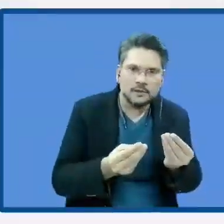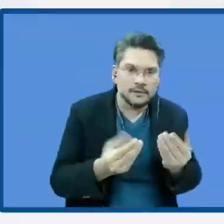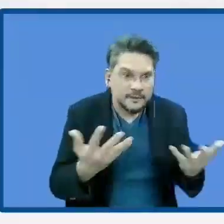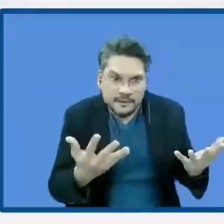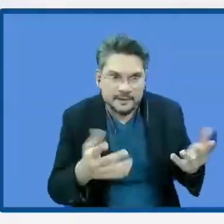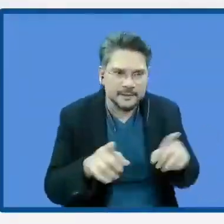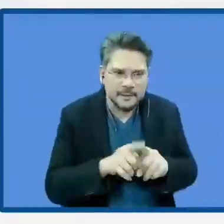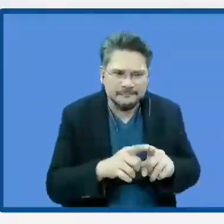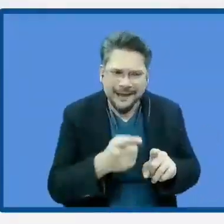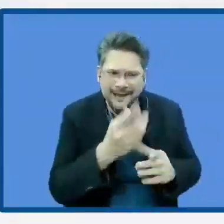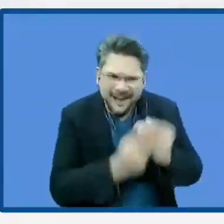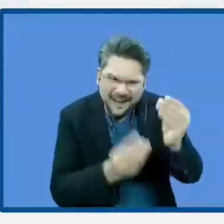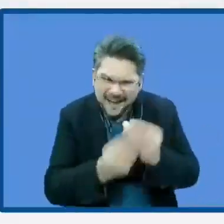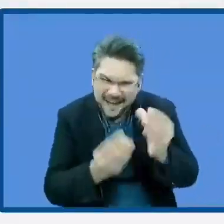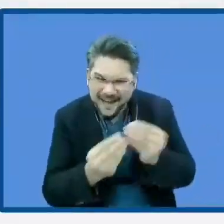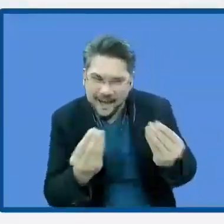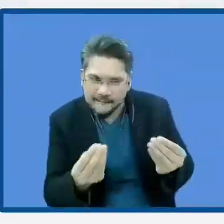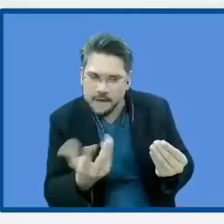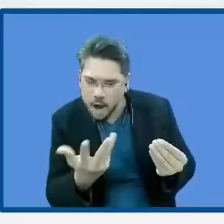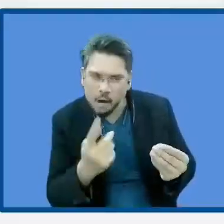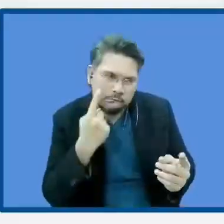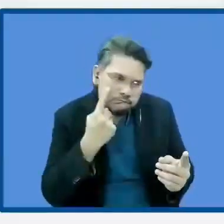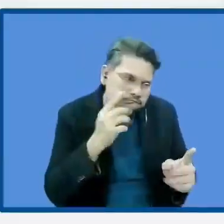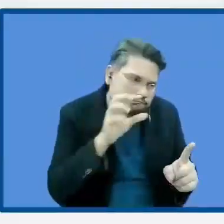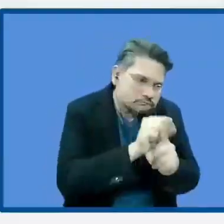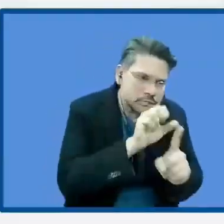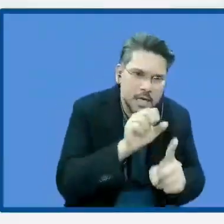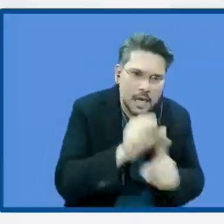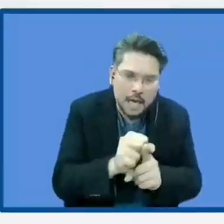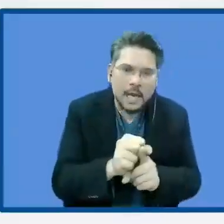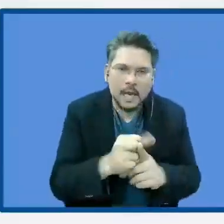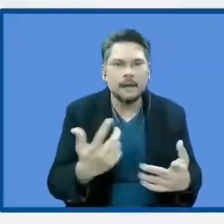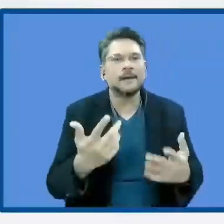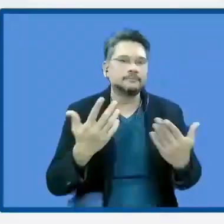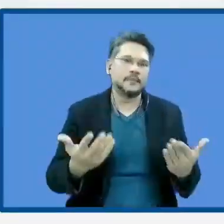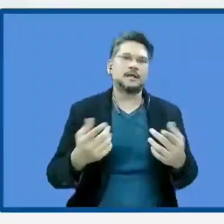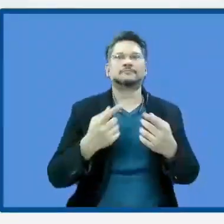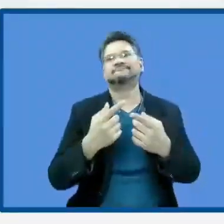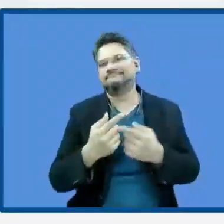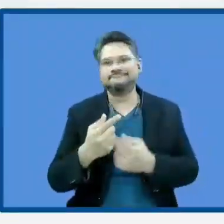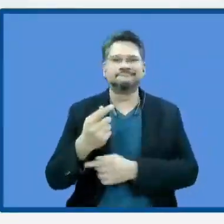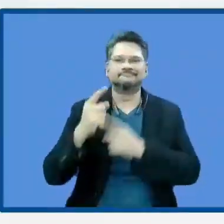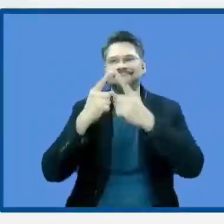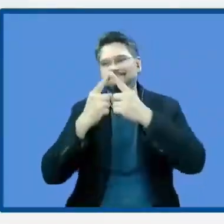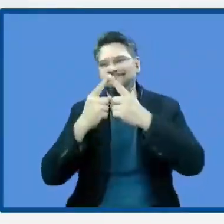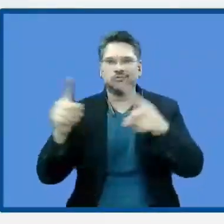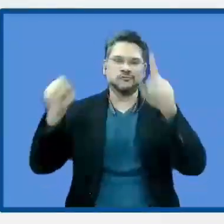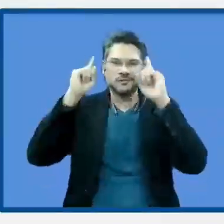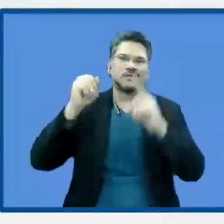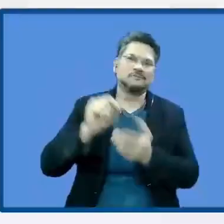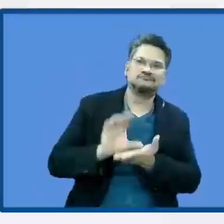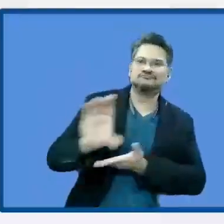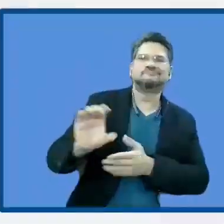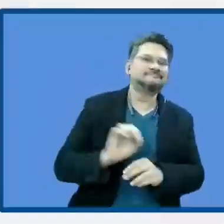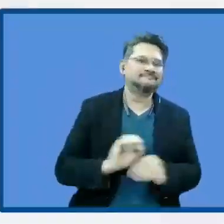and that's why we understand there is no investment in public universities, because when we deliver our reports, they don't want to listen